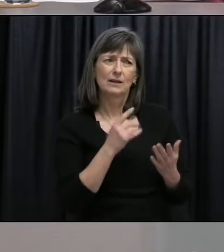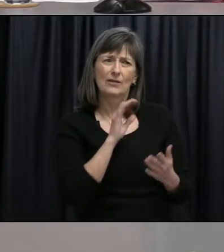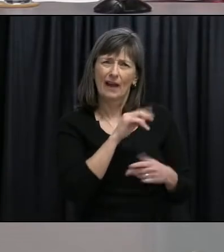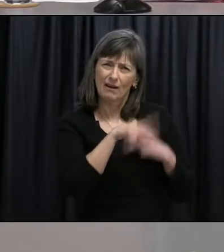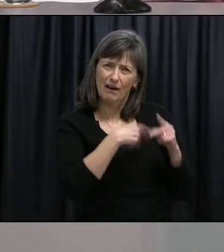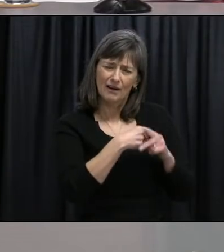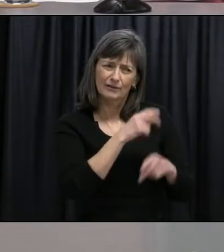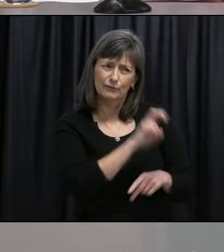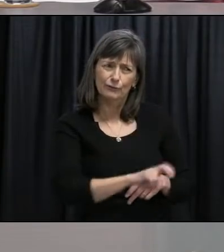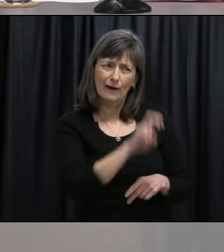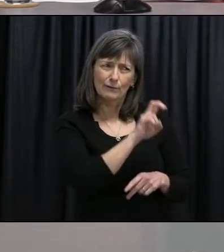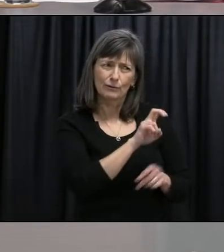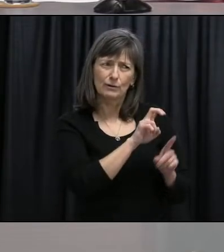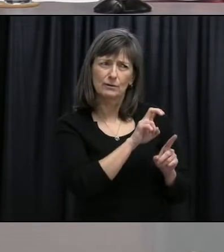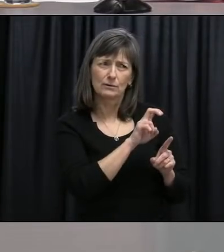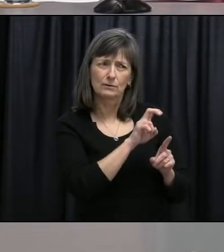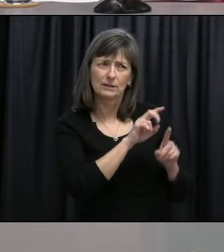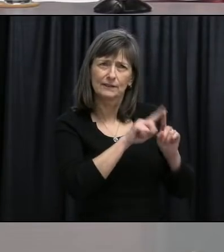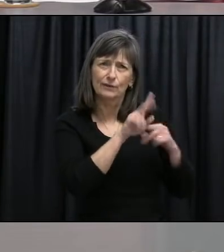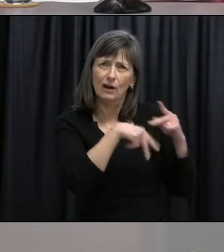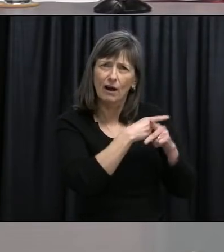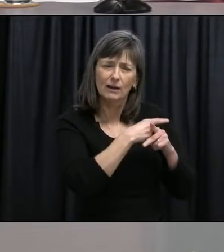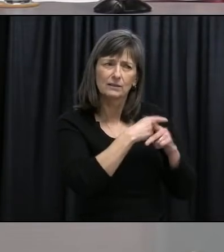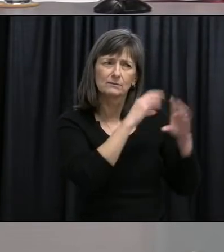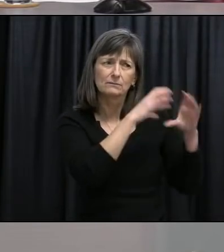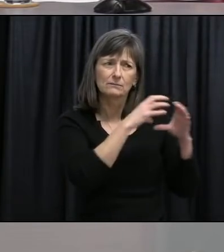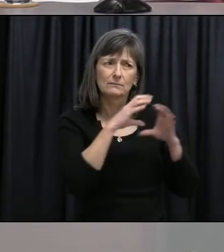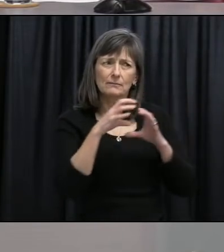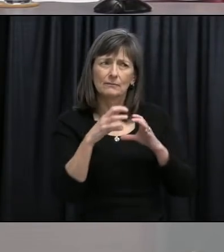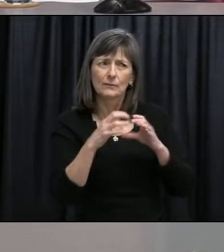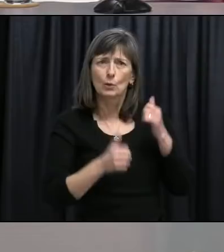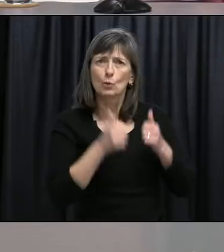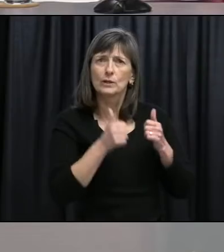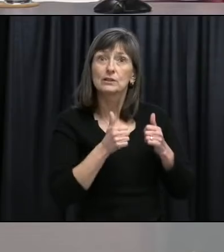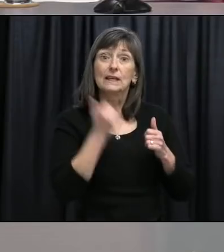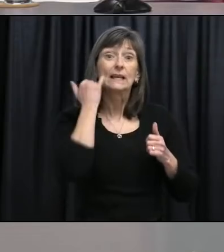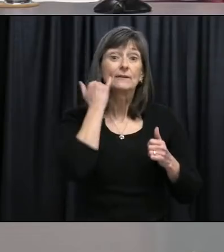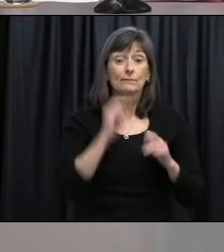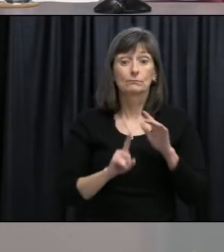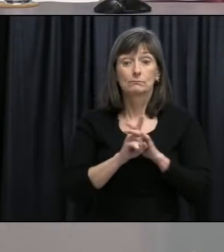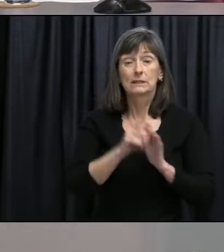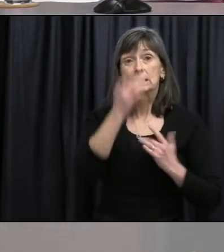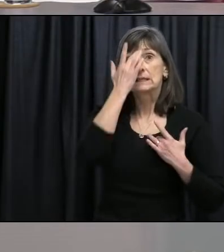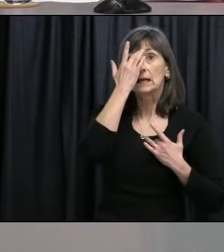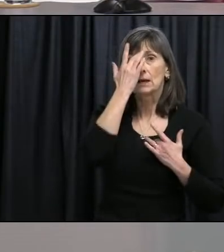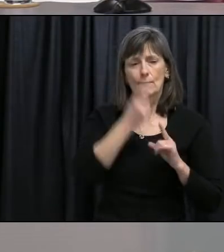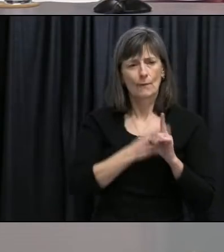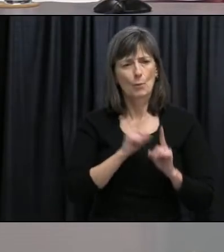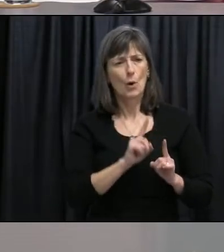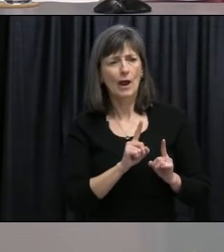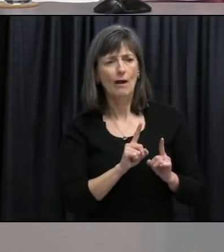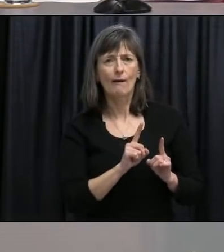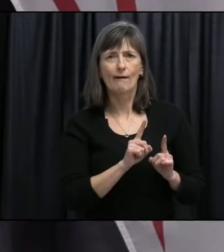travel that's more likely to be causing imported cases?